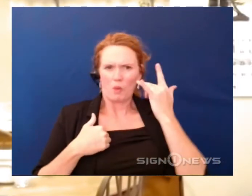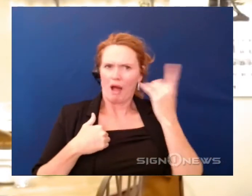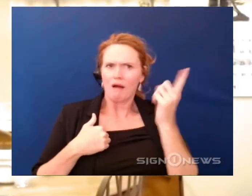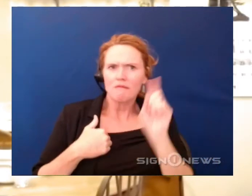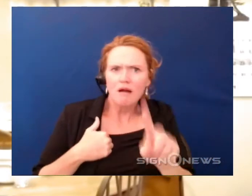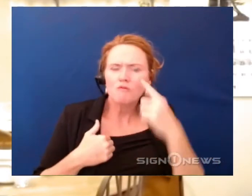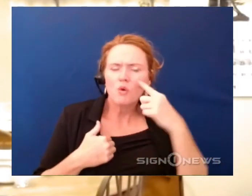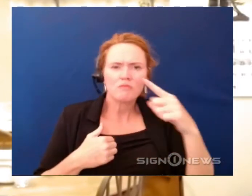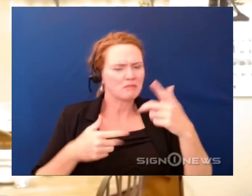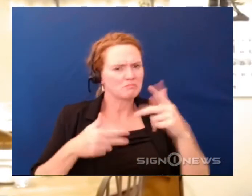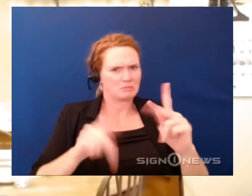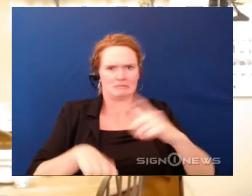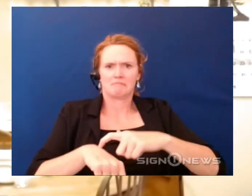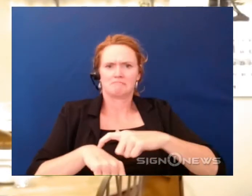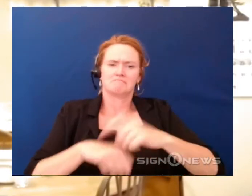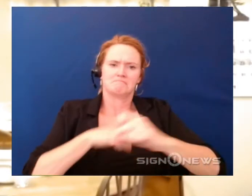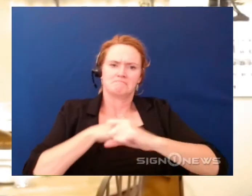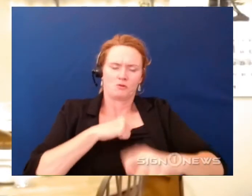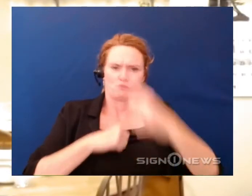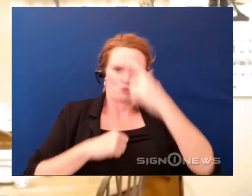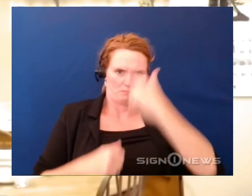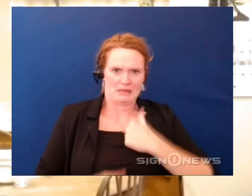them.